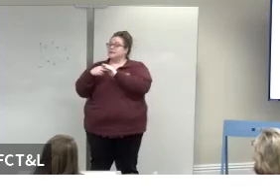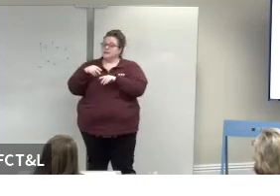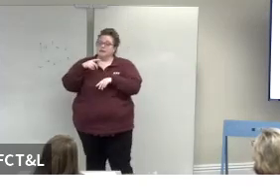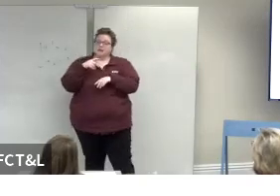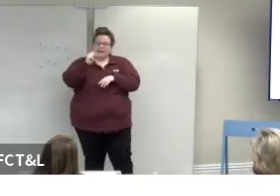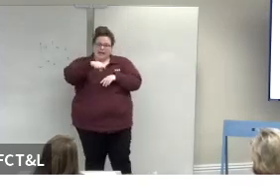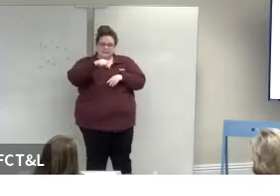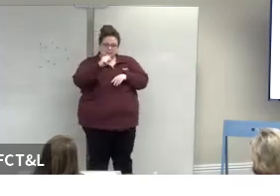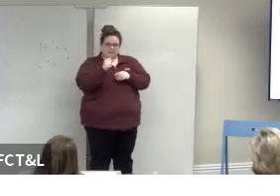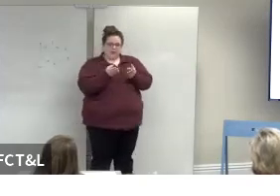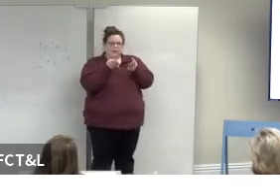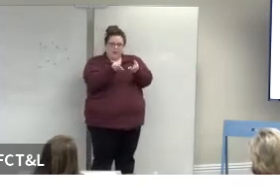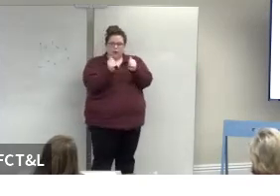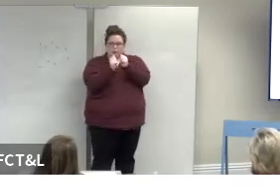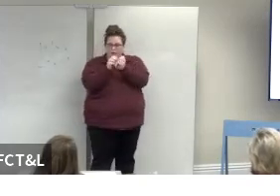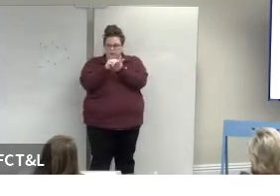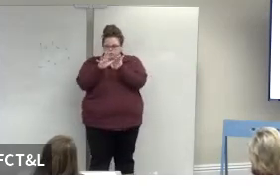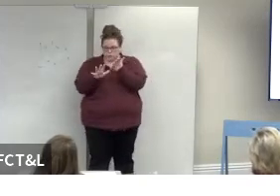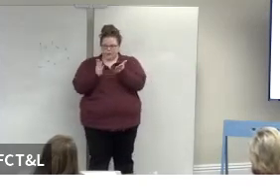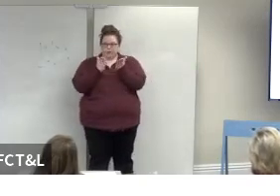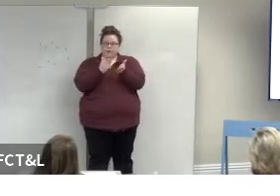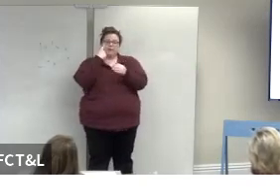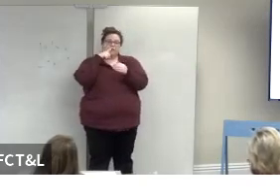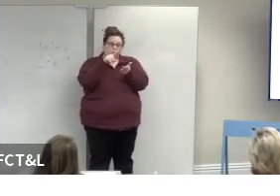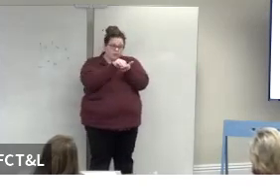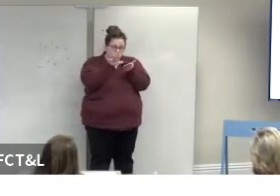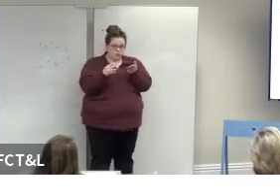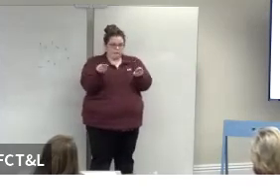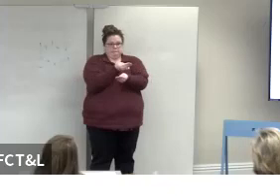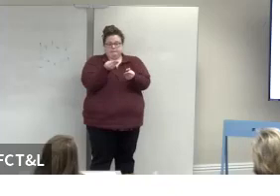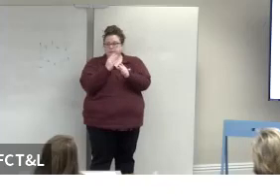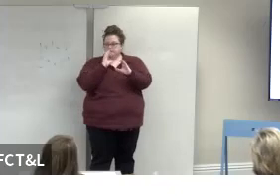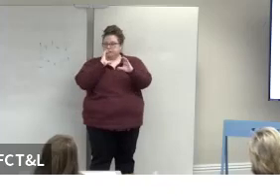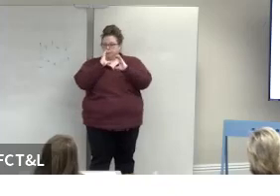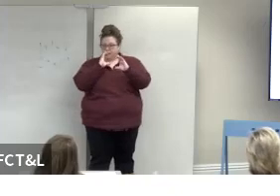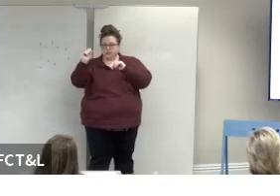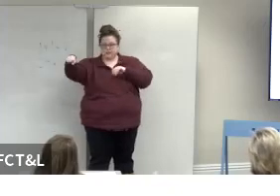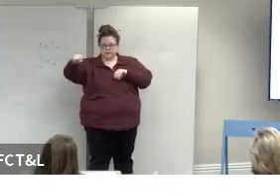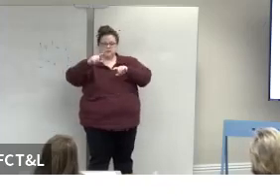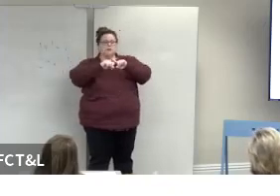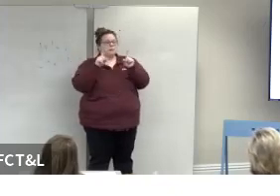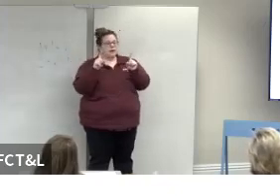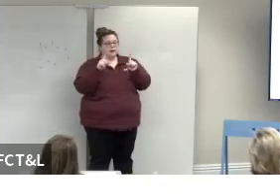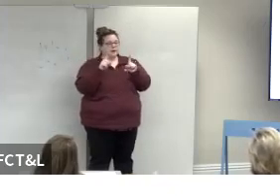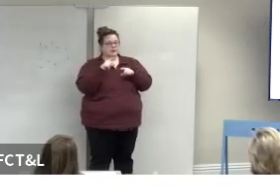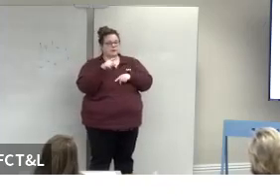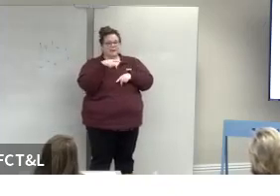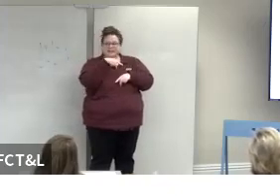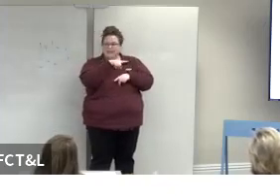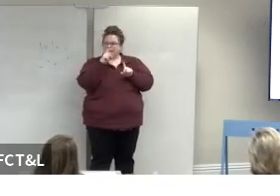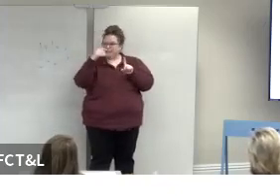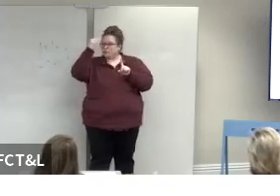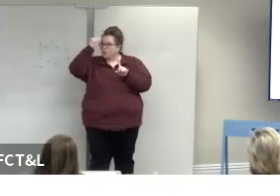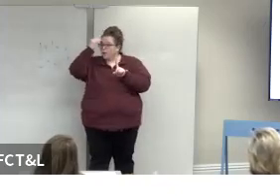that assumption's made for whatever reason, but yes, they're there with the student. They're providing services for the student and